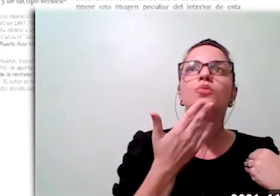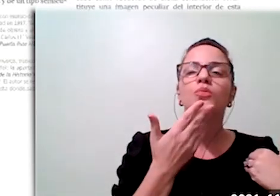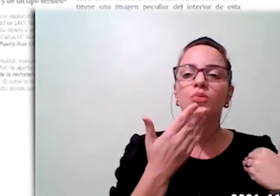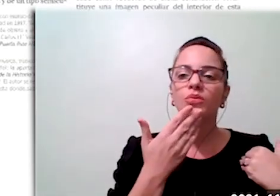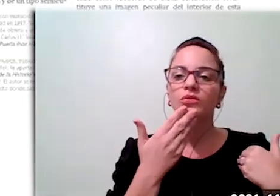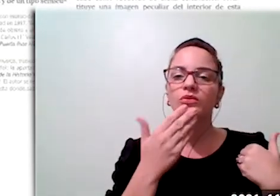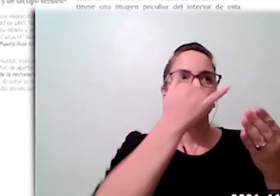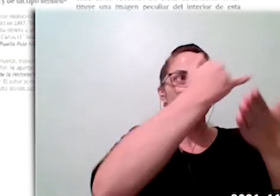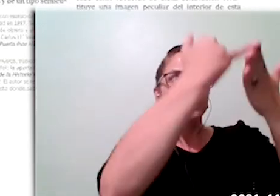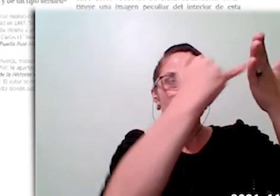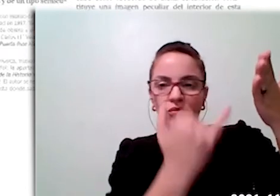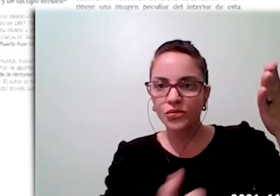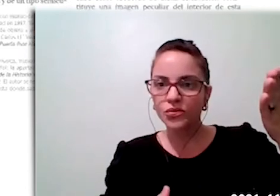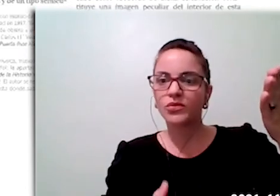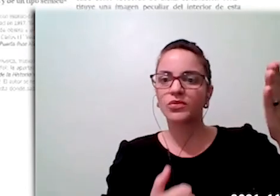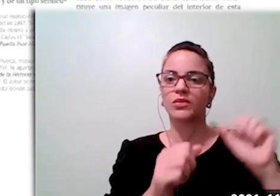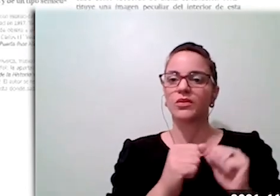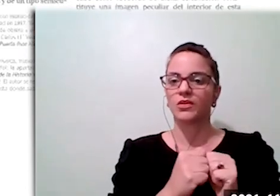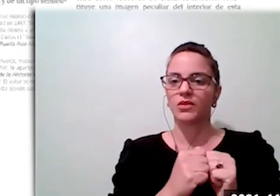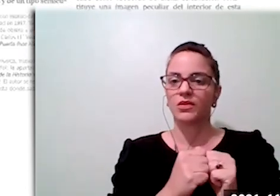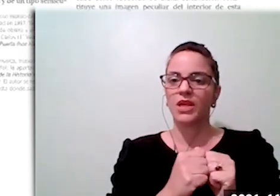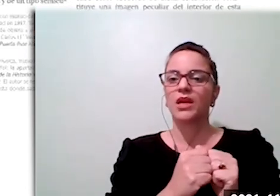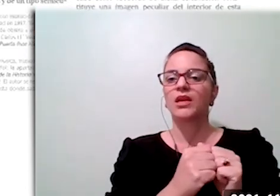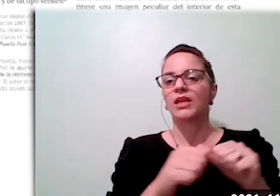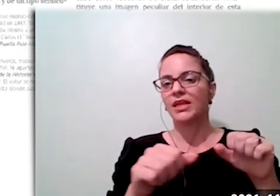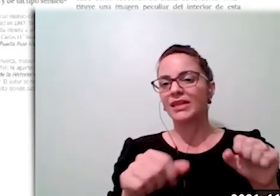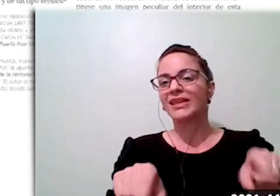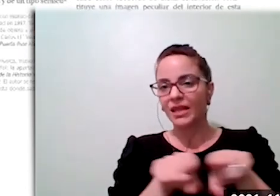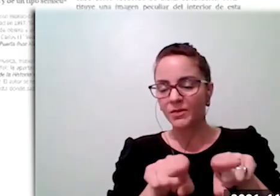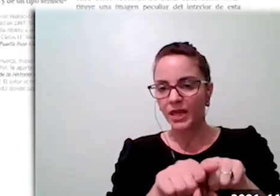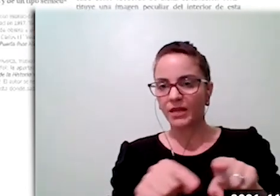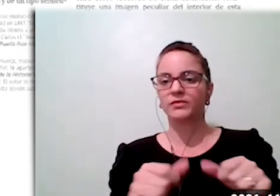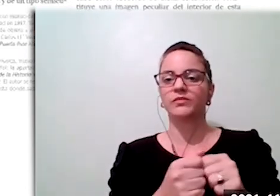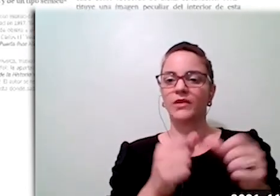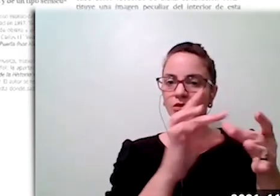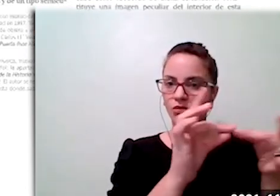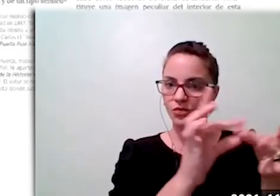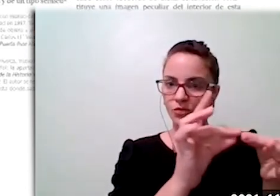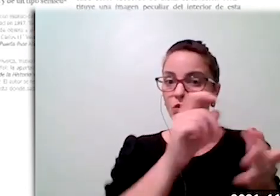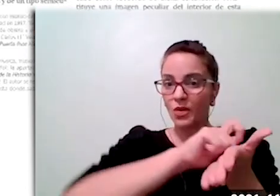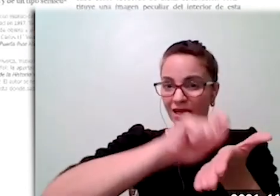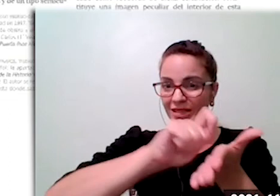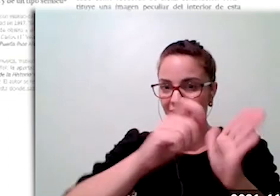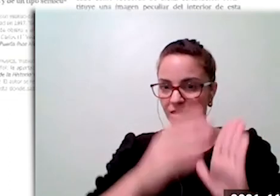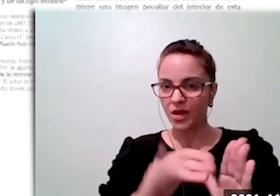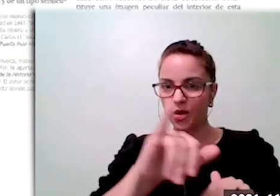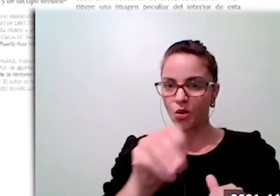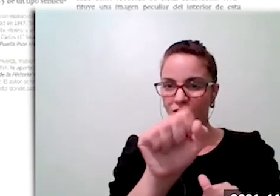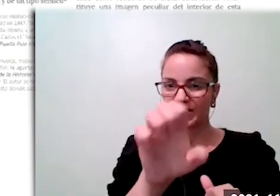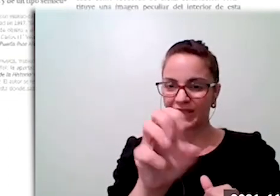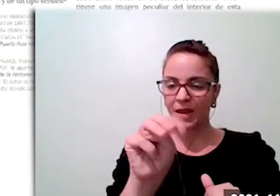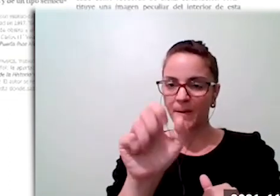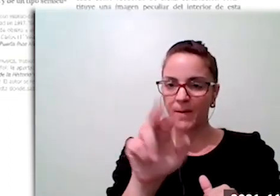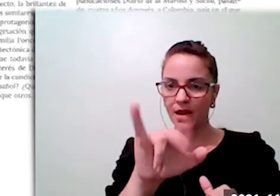drawings identified in a manuscript, Impresiones de un viaje a América, by the Spanish writer José María Gutiérrez de